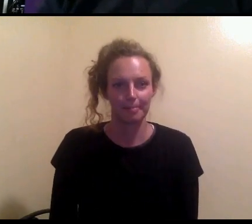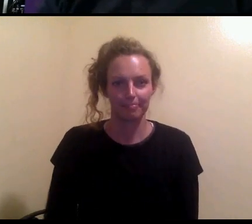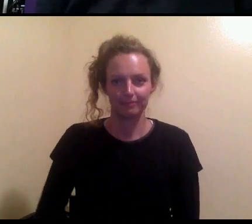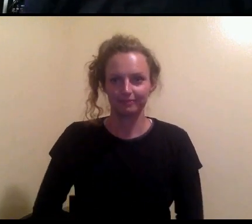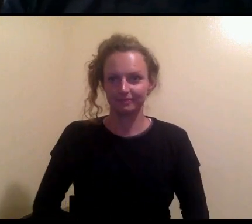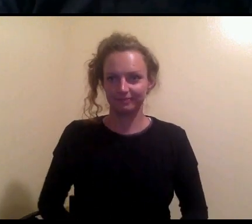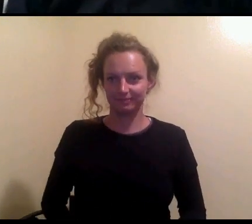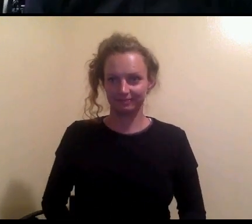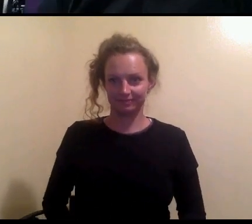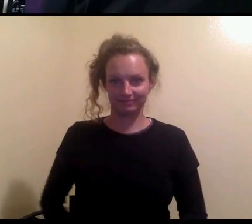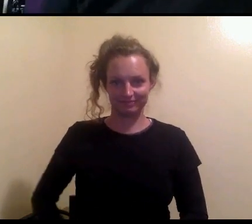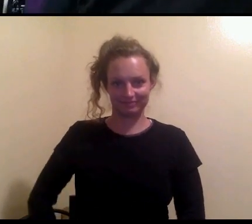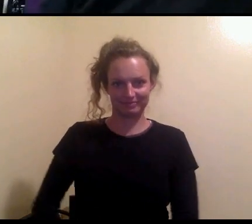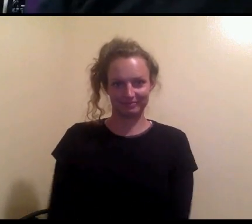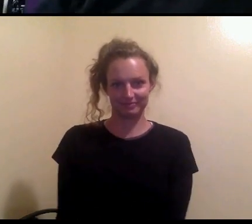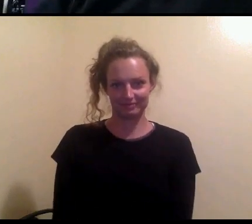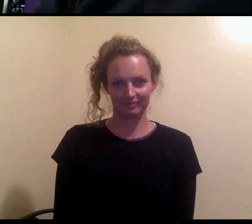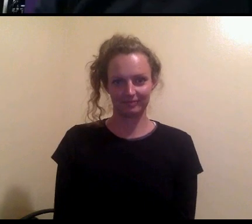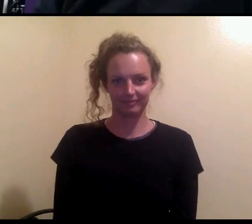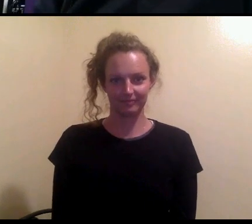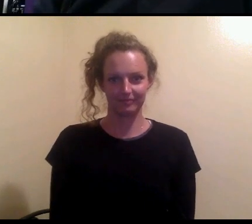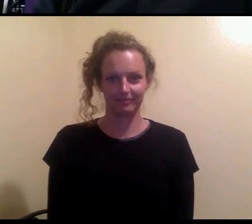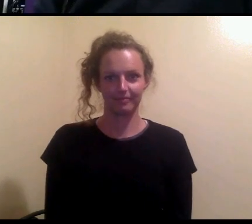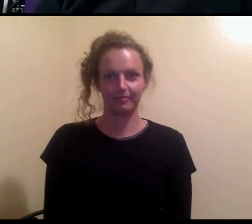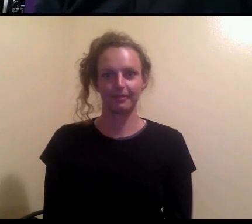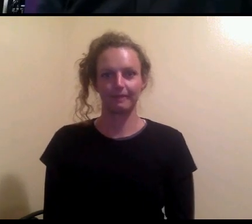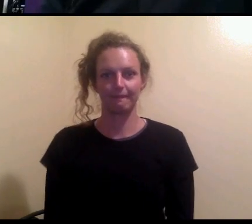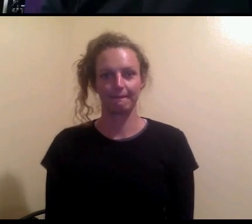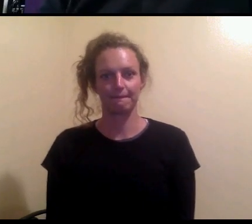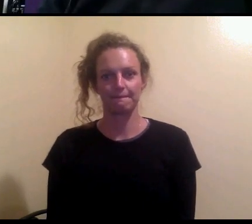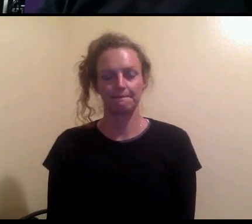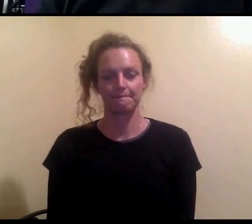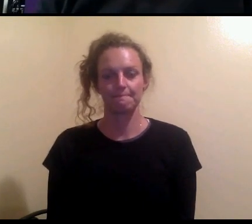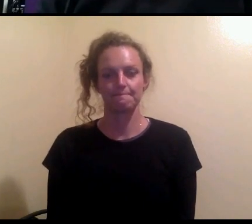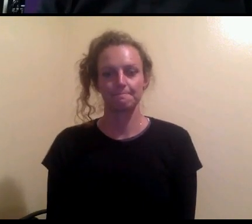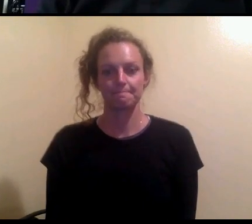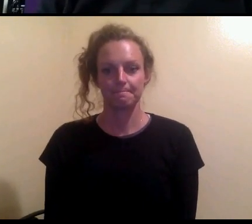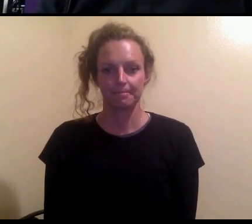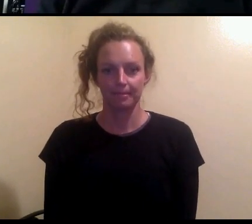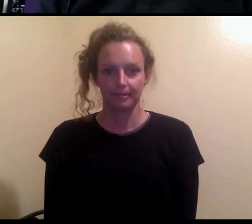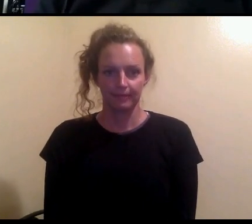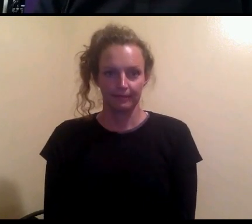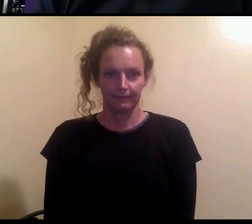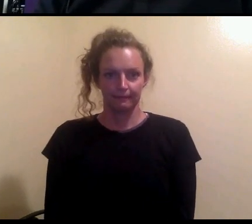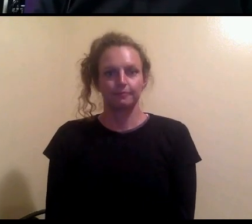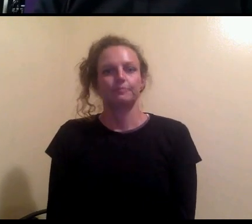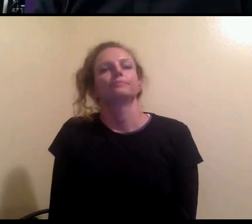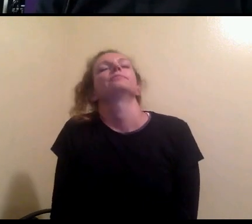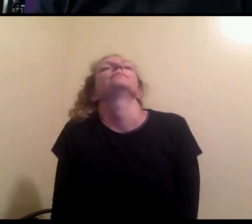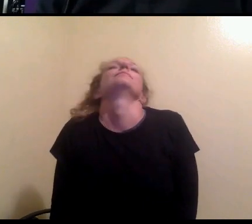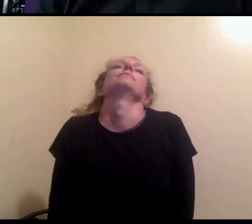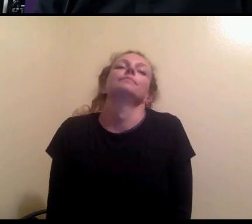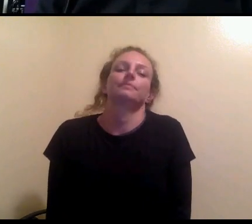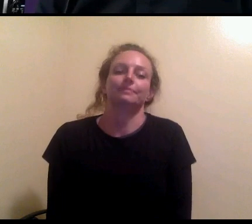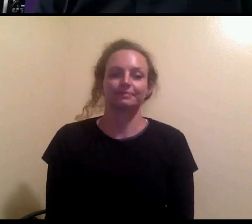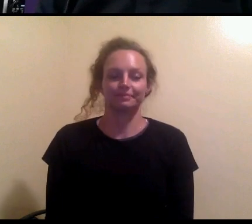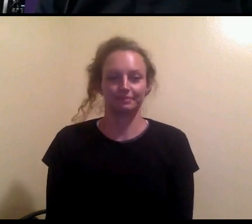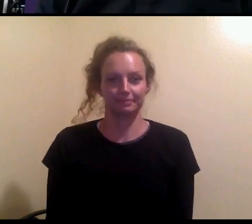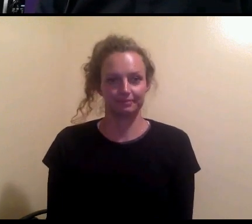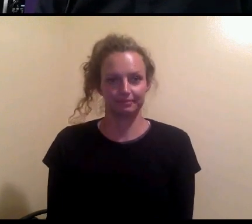out. John mentions 15.3 billion expenditure by disabled people on holidays in the